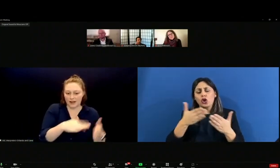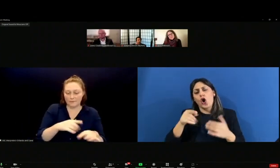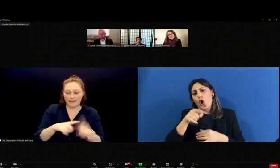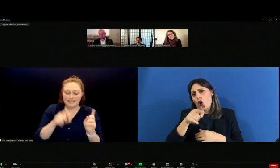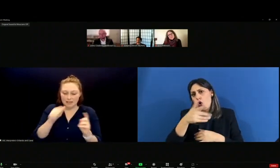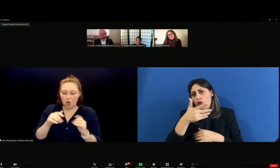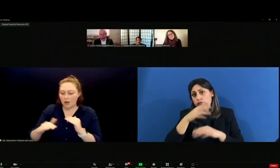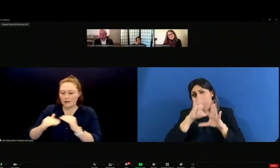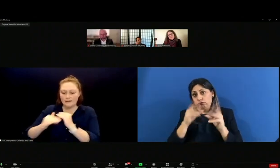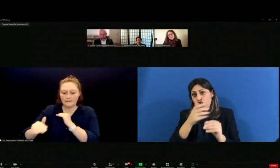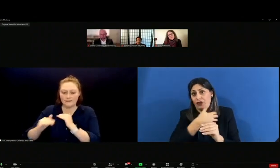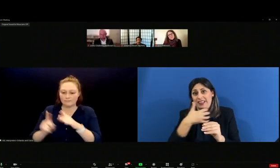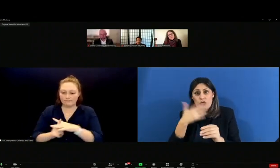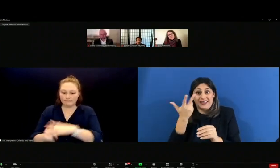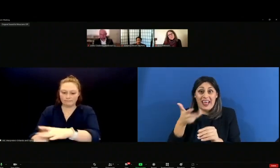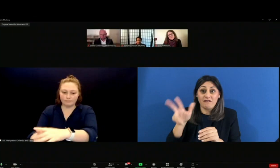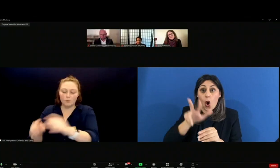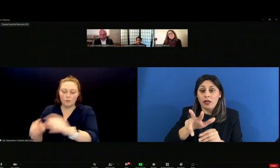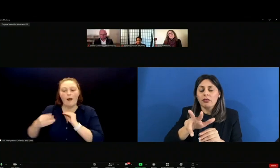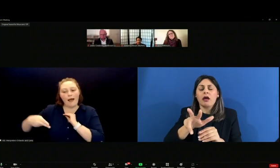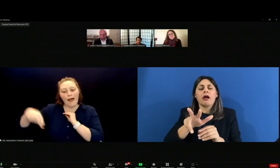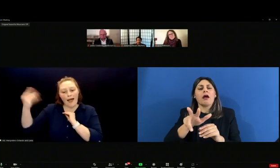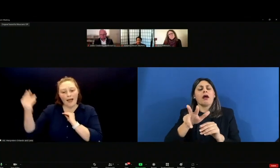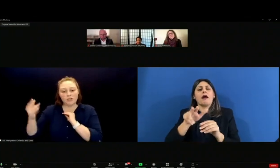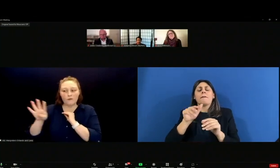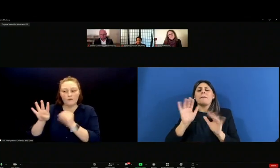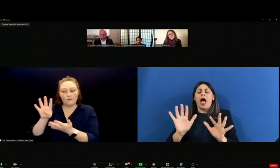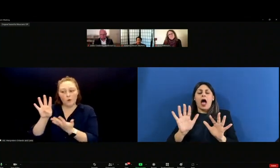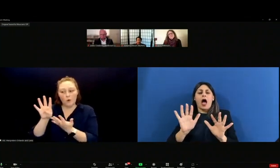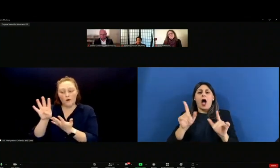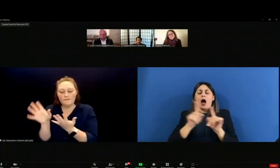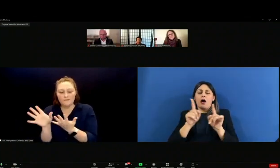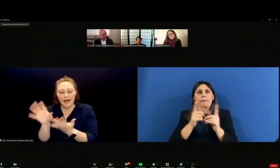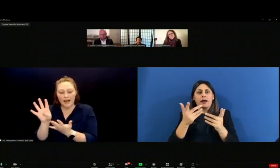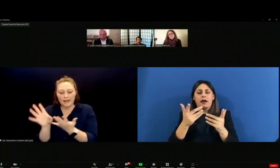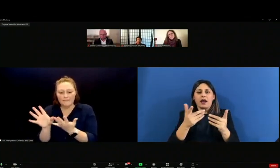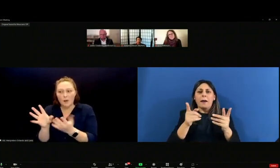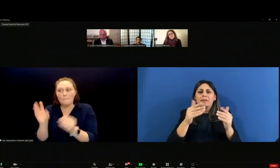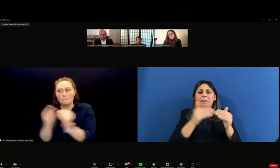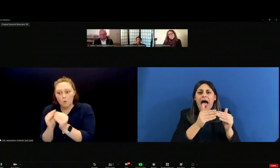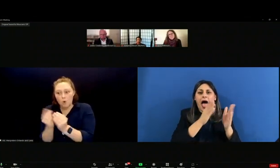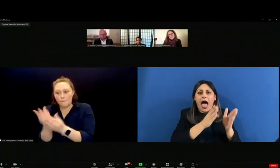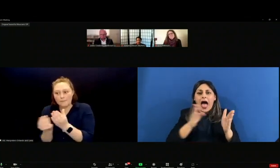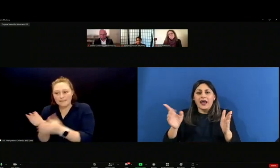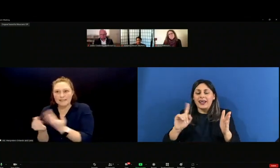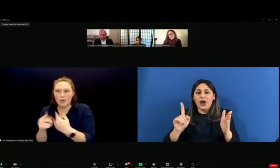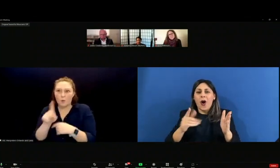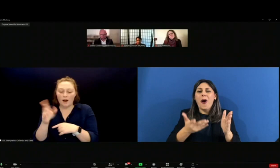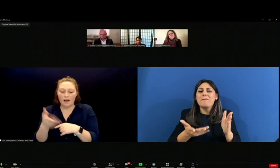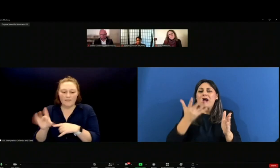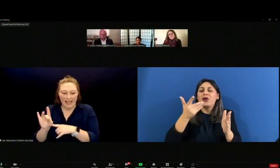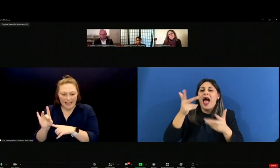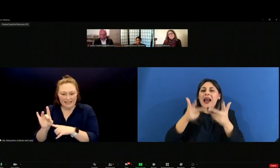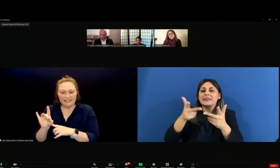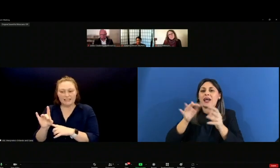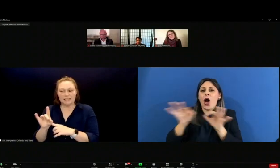missing is in the higher dimensionality levels, dimension 4 and 5. About 1 in 8 observations go missing. So I kind of see these